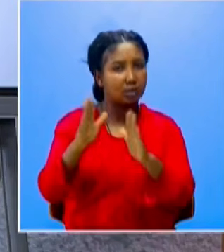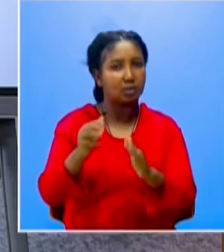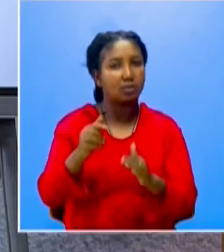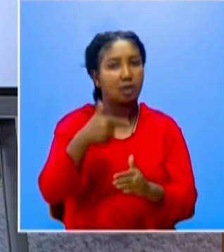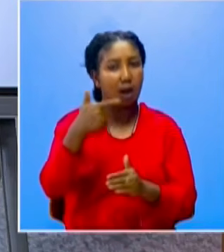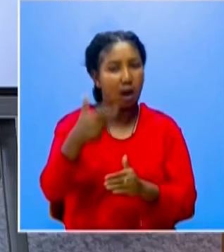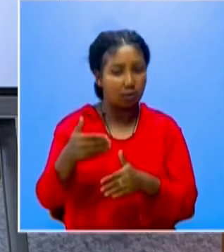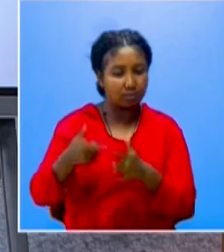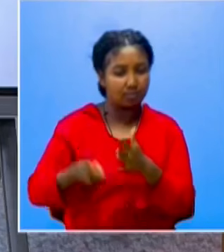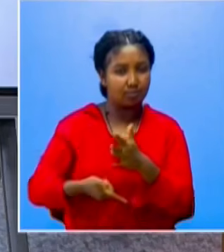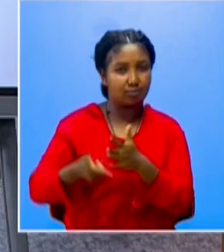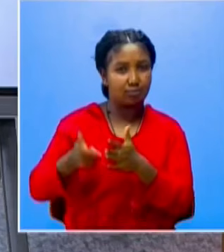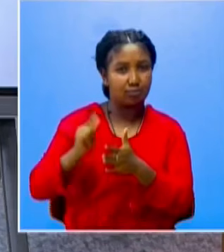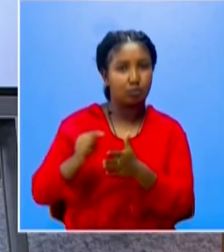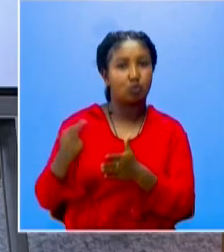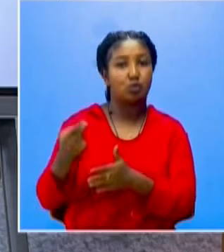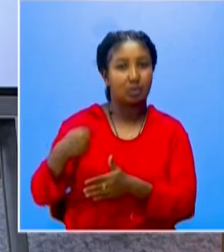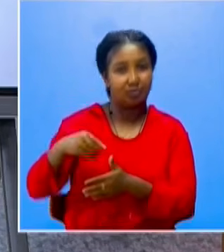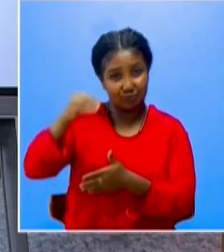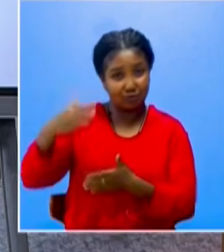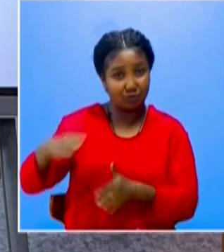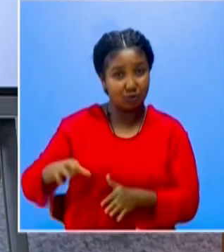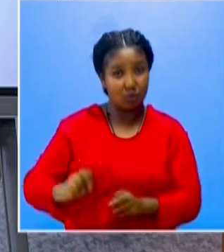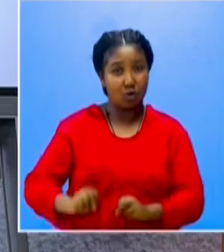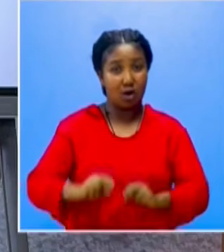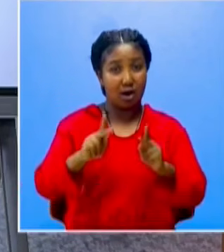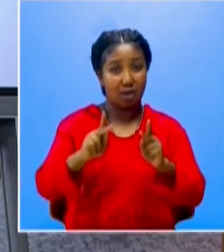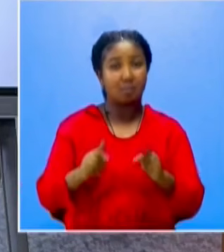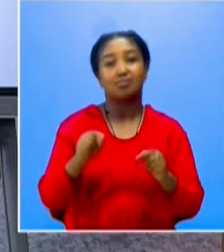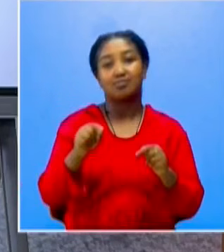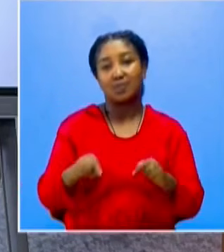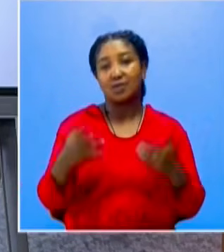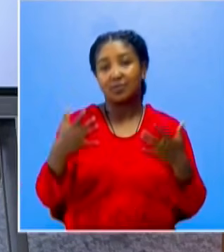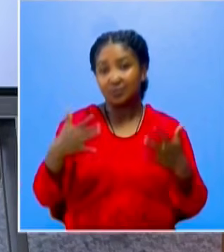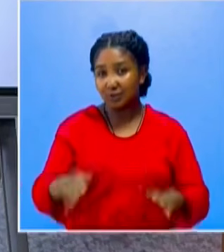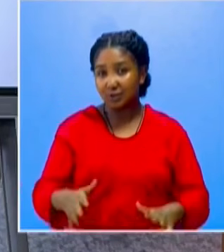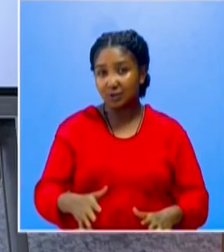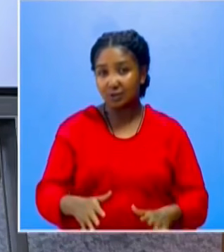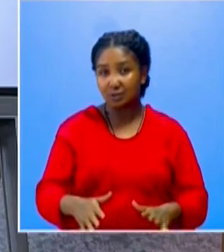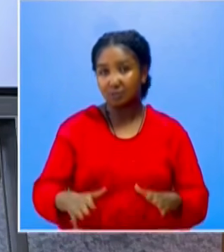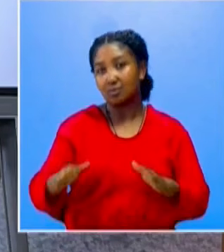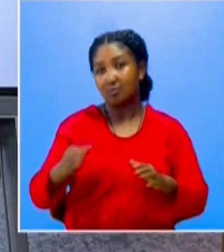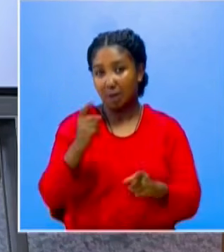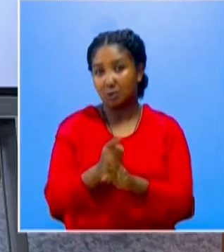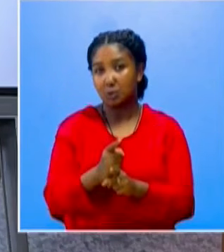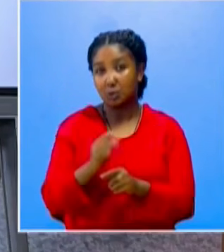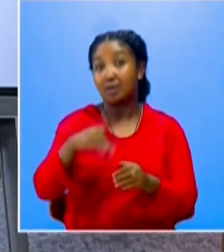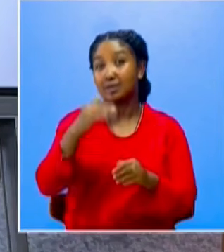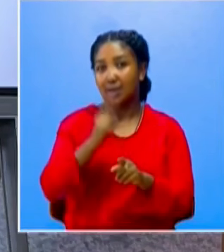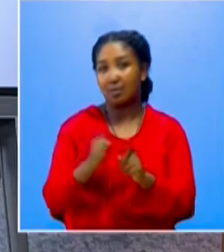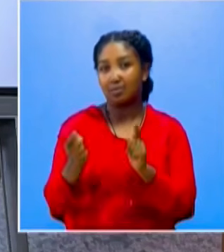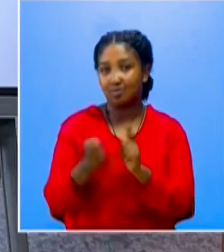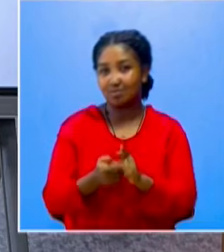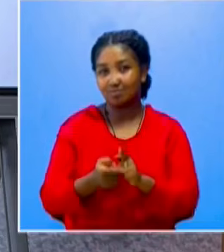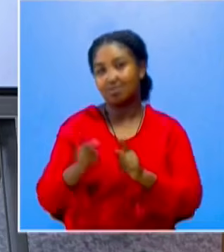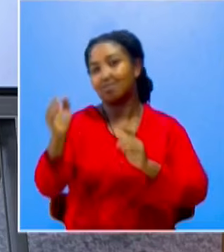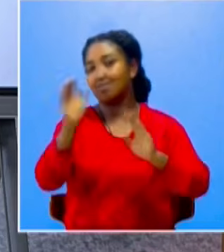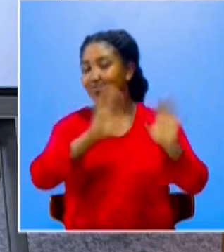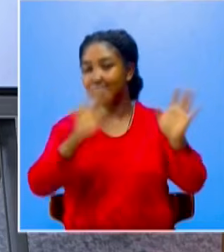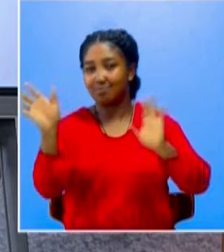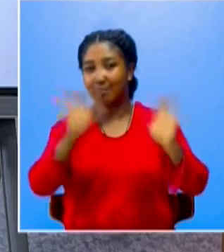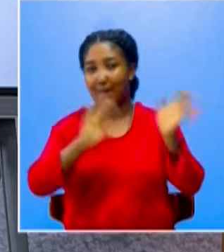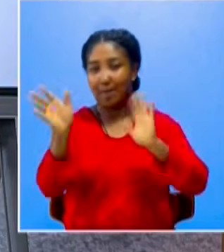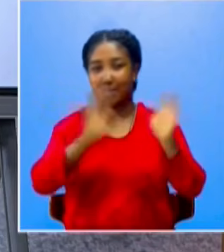language pattern that we have used. All right? That's all what I have for today. I'm sure I will see you next week. Until